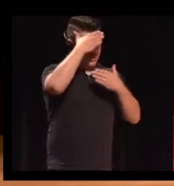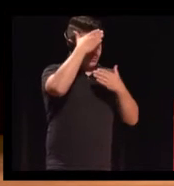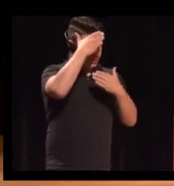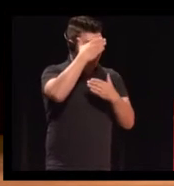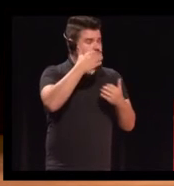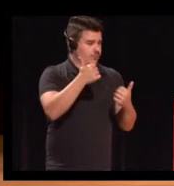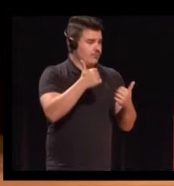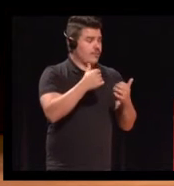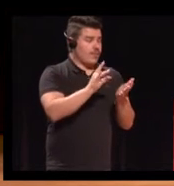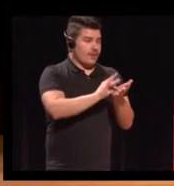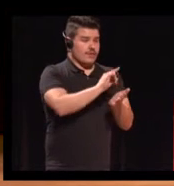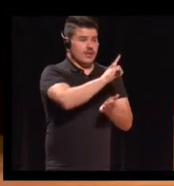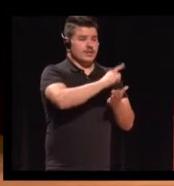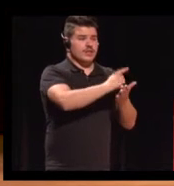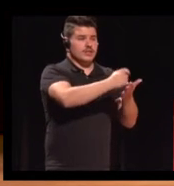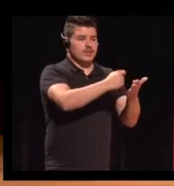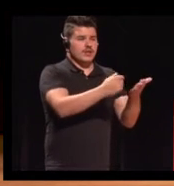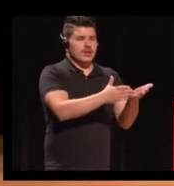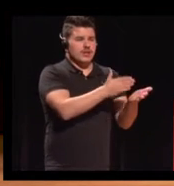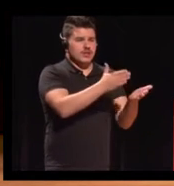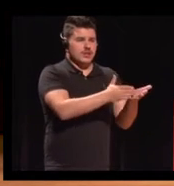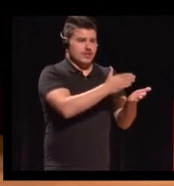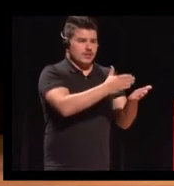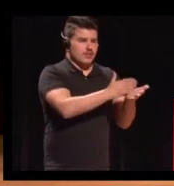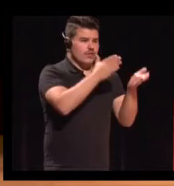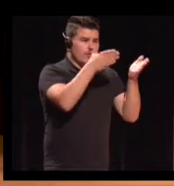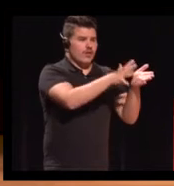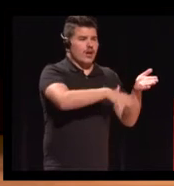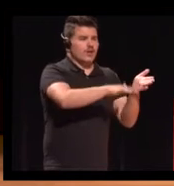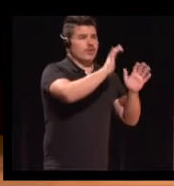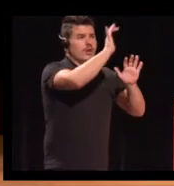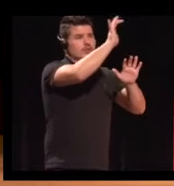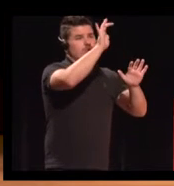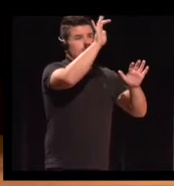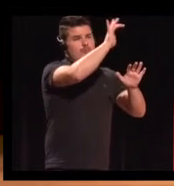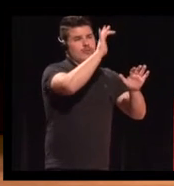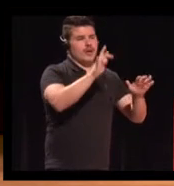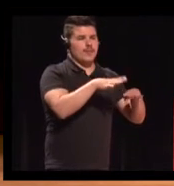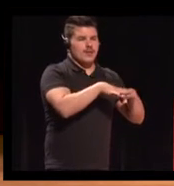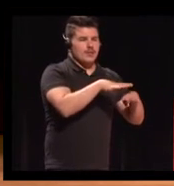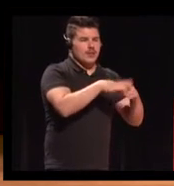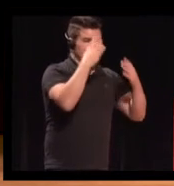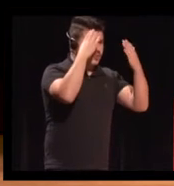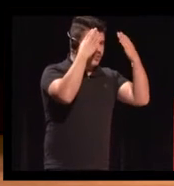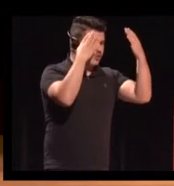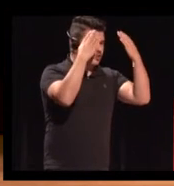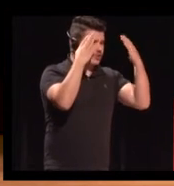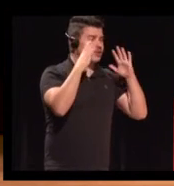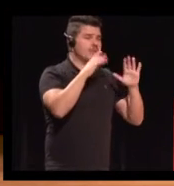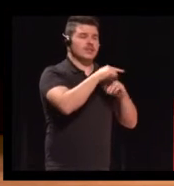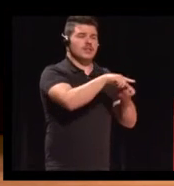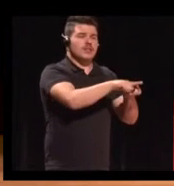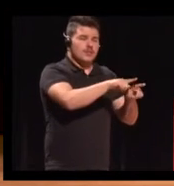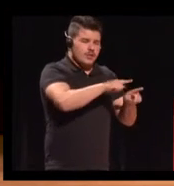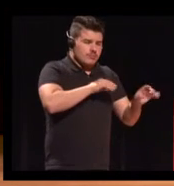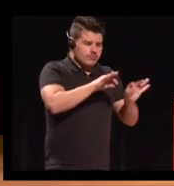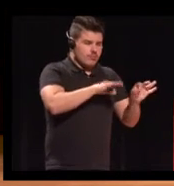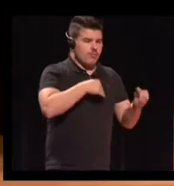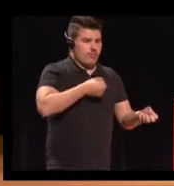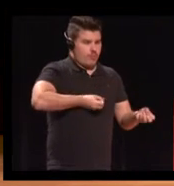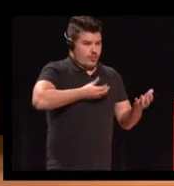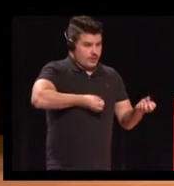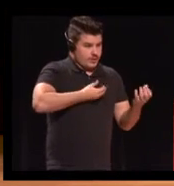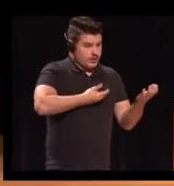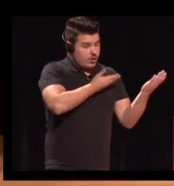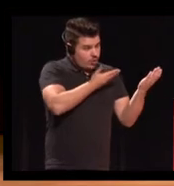He wrote books in astronomy, mathematics, psychology, but he was also a poet. And he's still considered today as